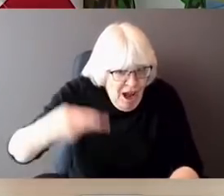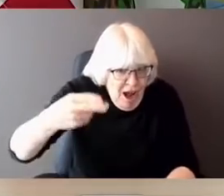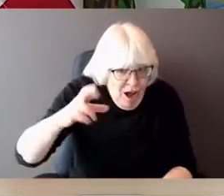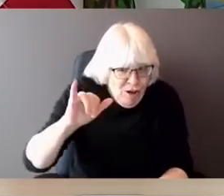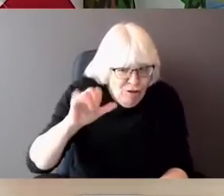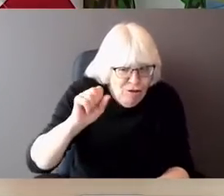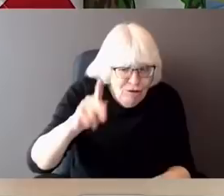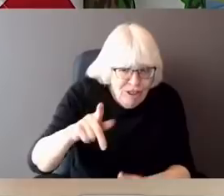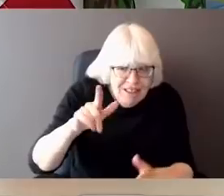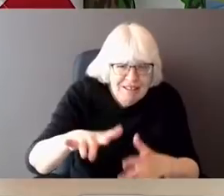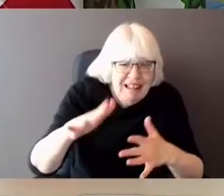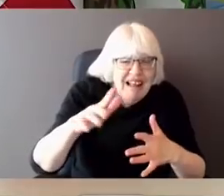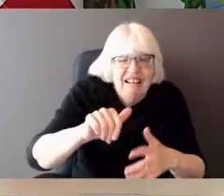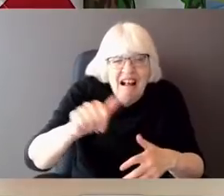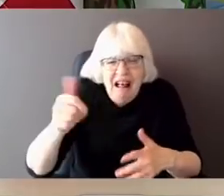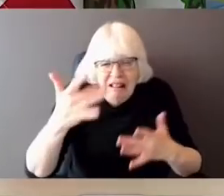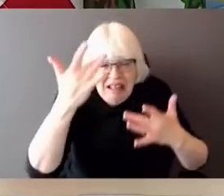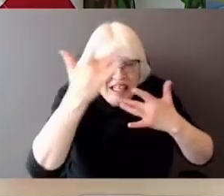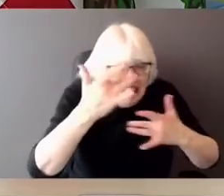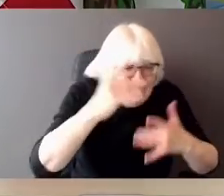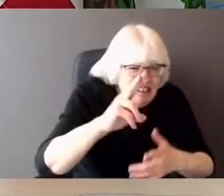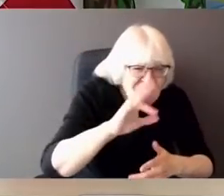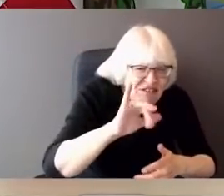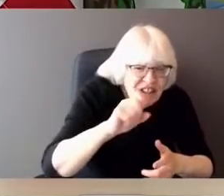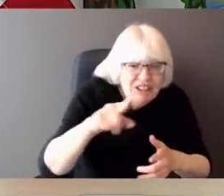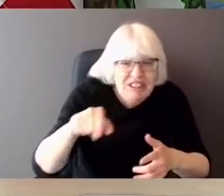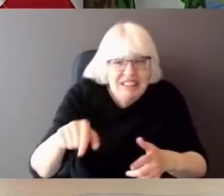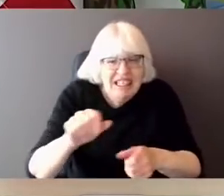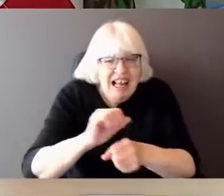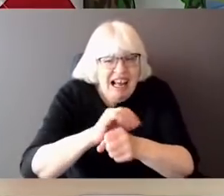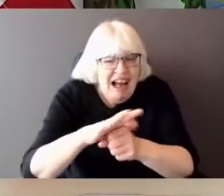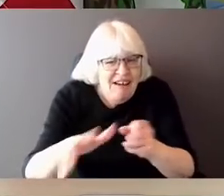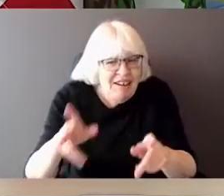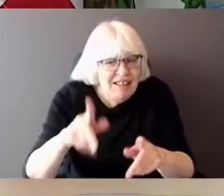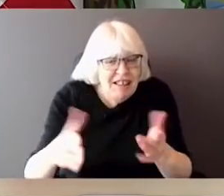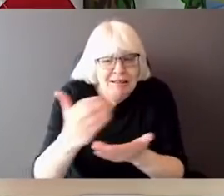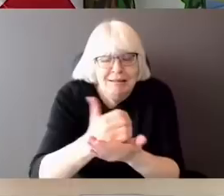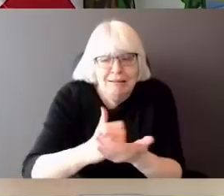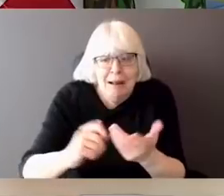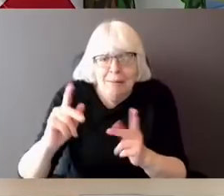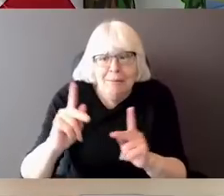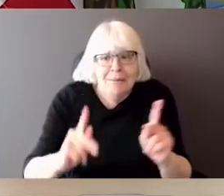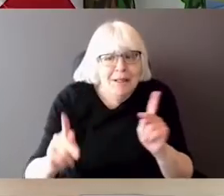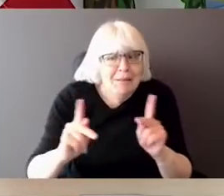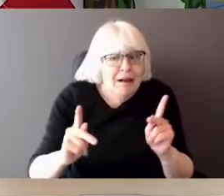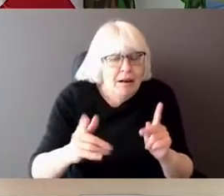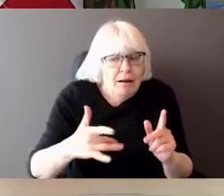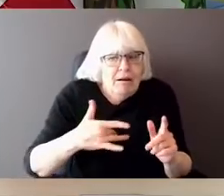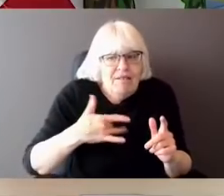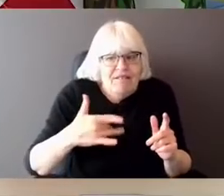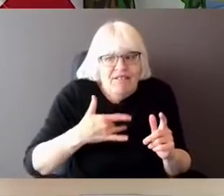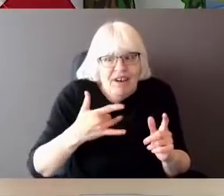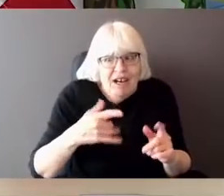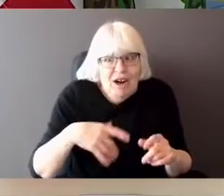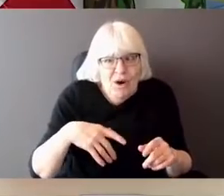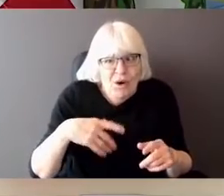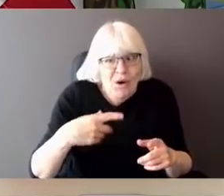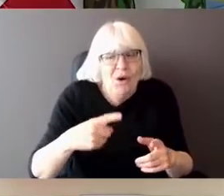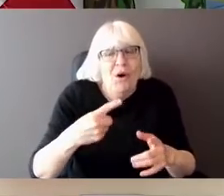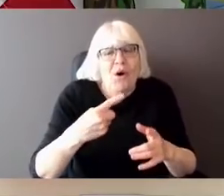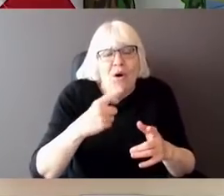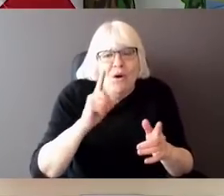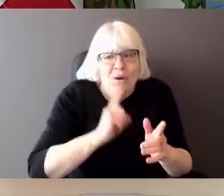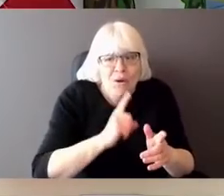And I'm thinking of people who have called in to say, they feel very alone, and especially going back to school, and that they're